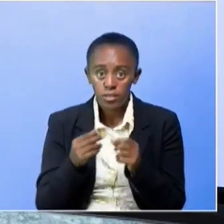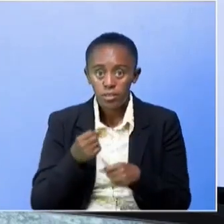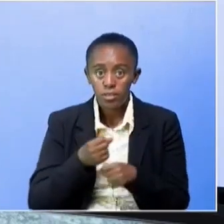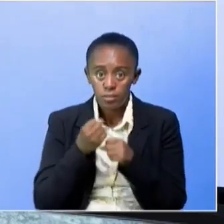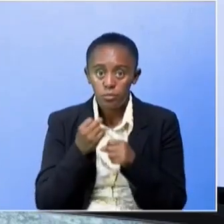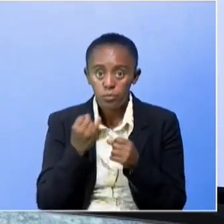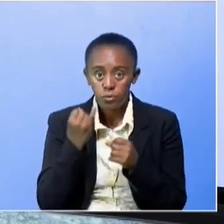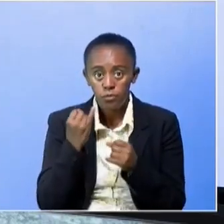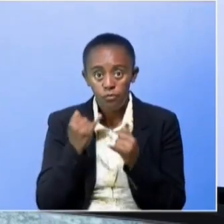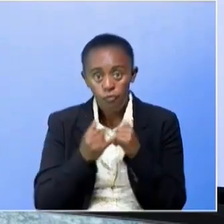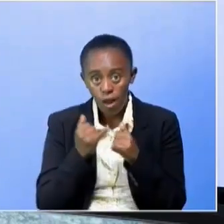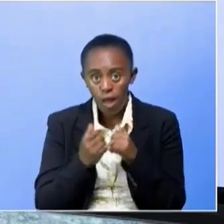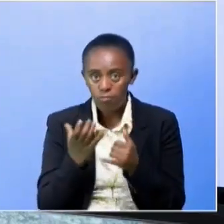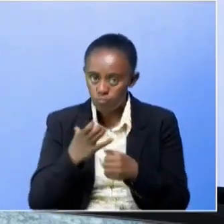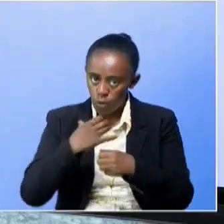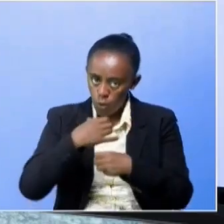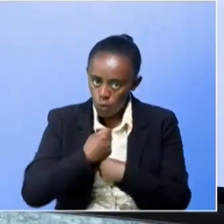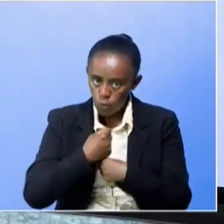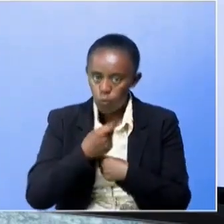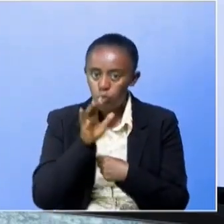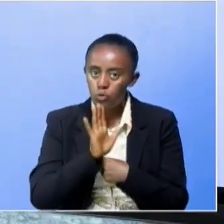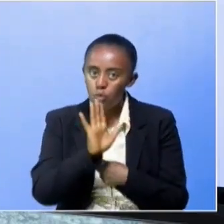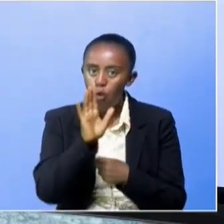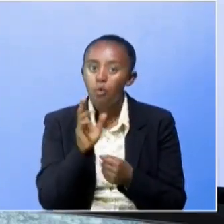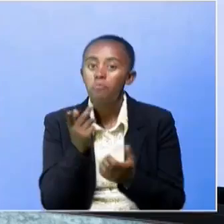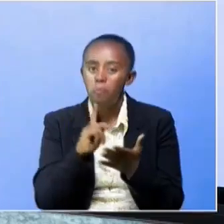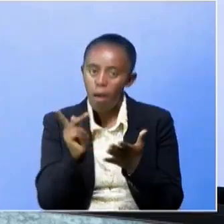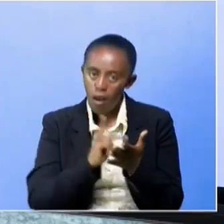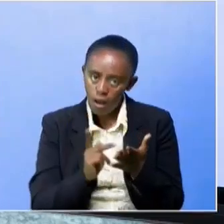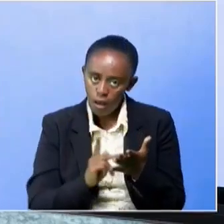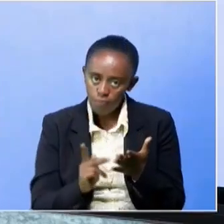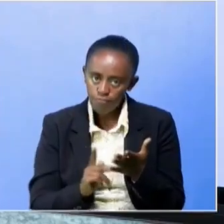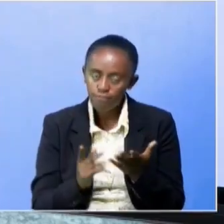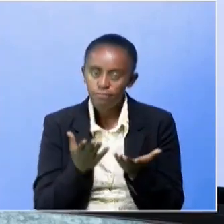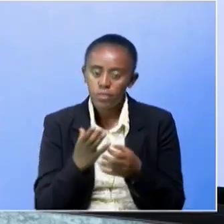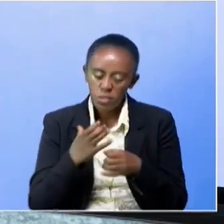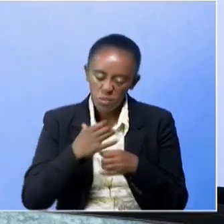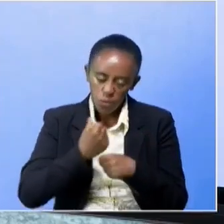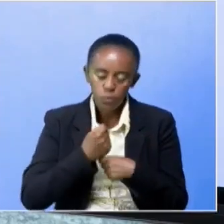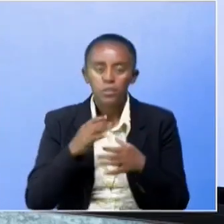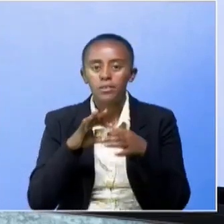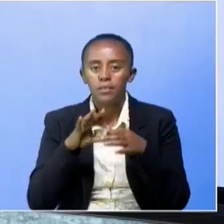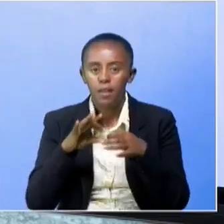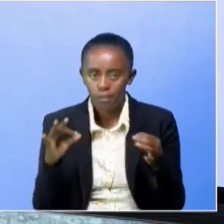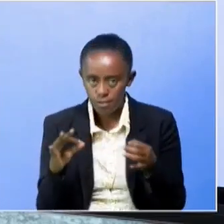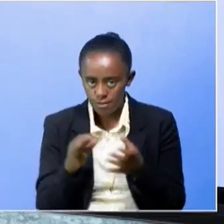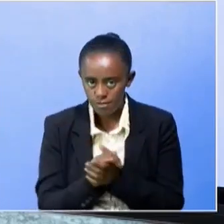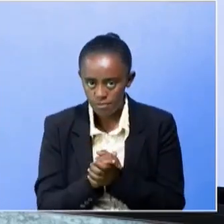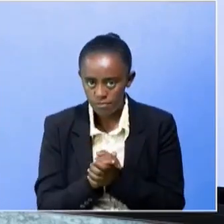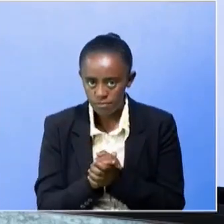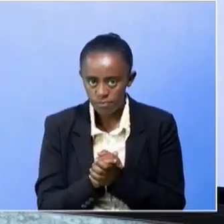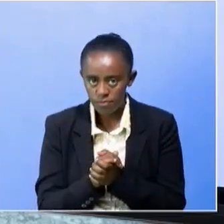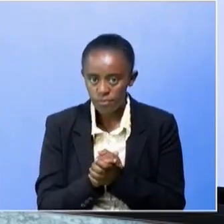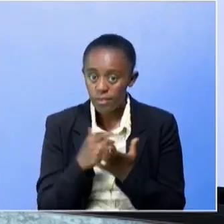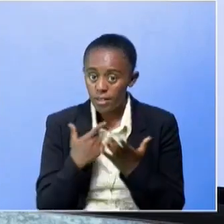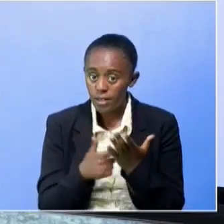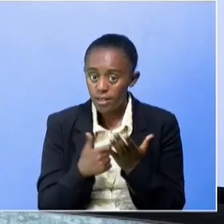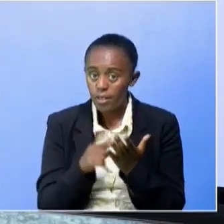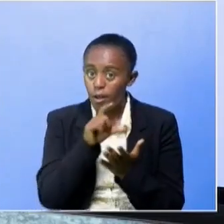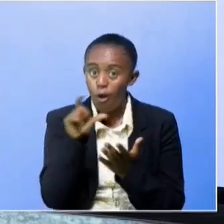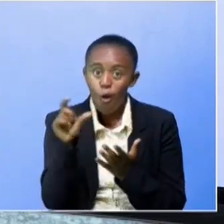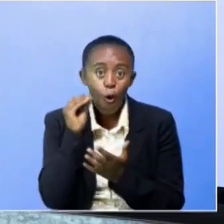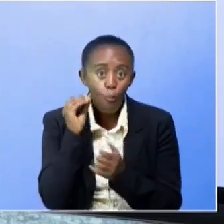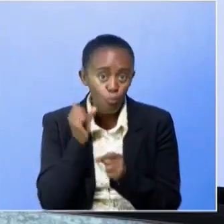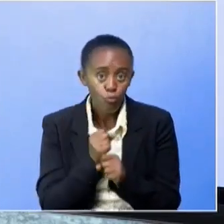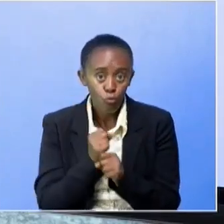And finally, conclude your paragraph with a concluding sentence. And this is the homework